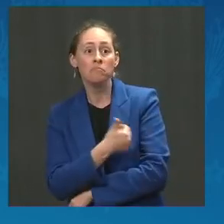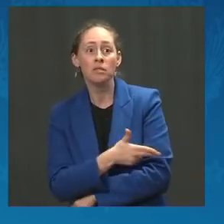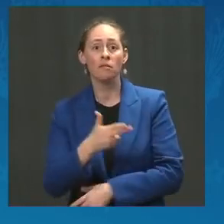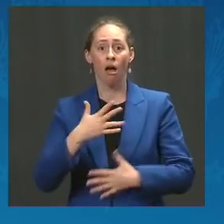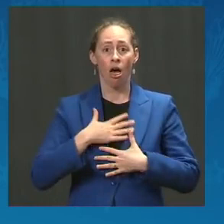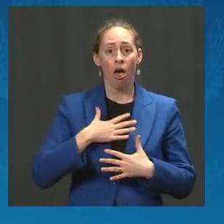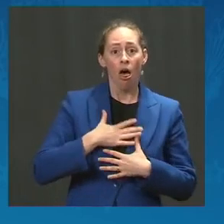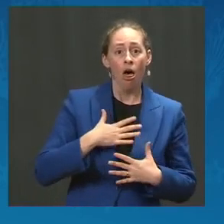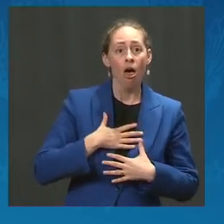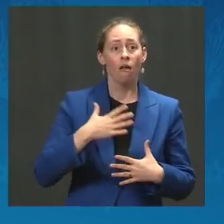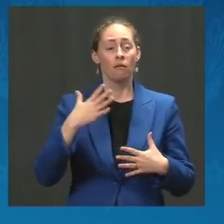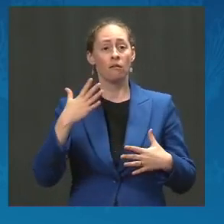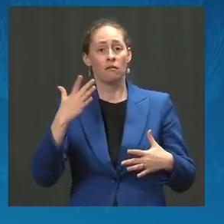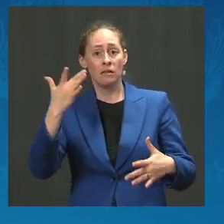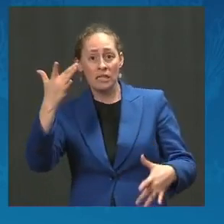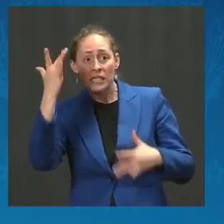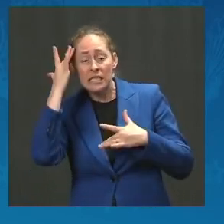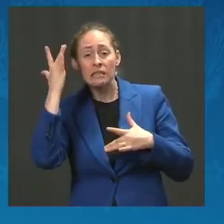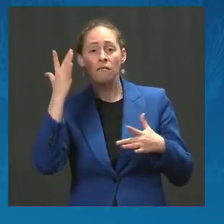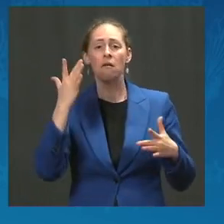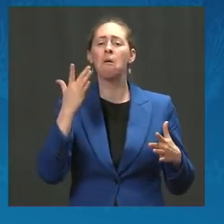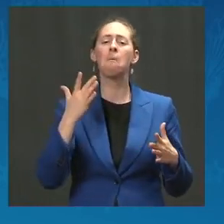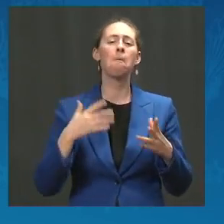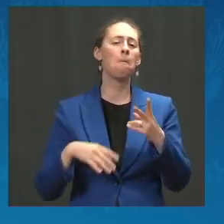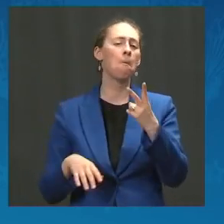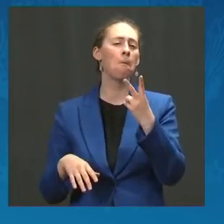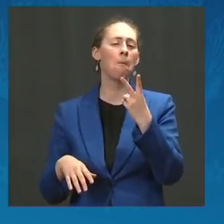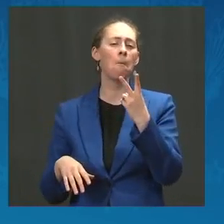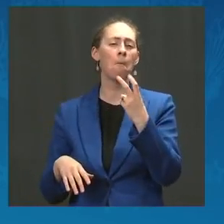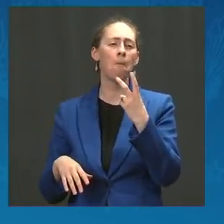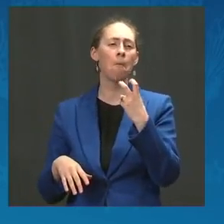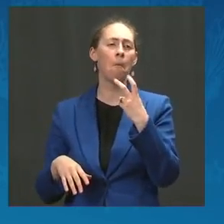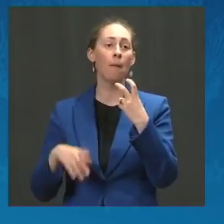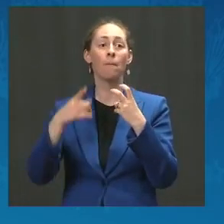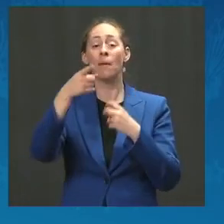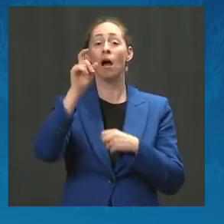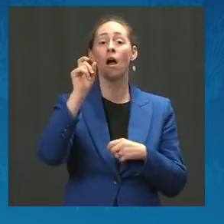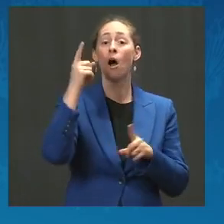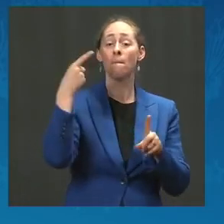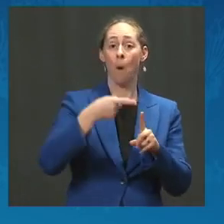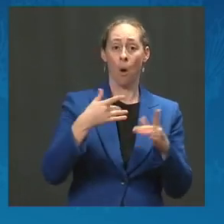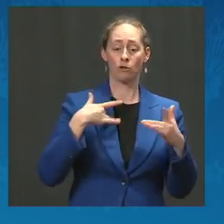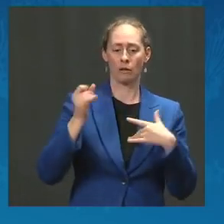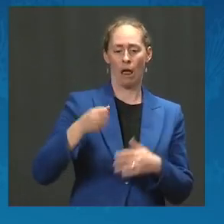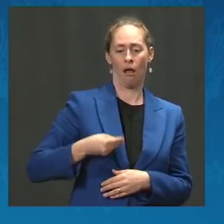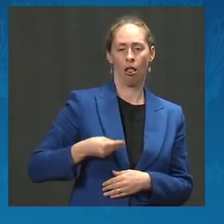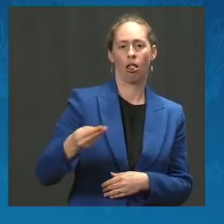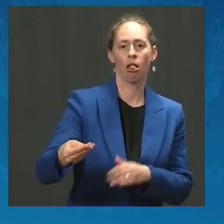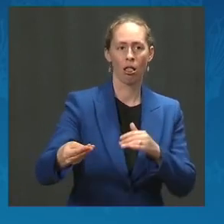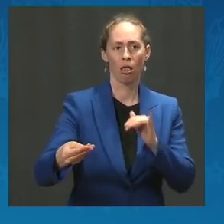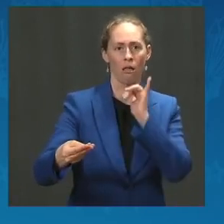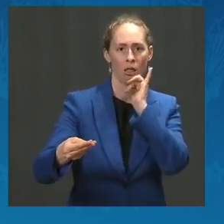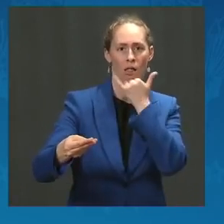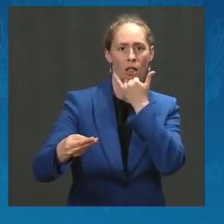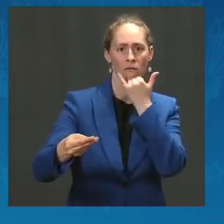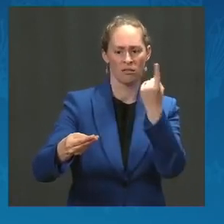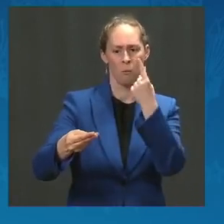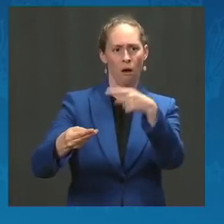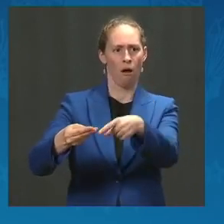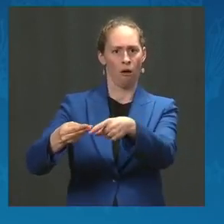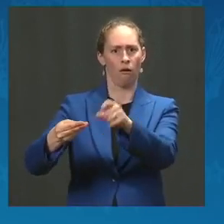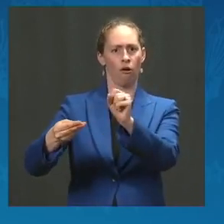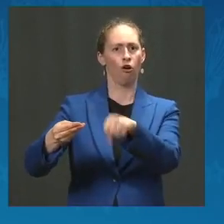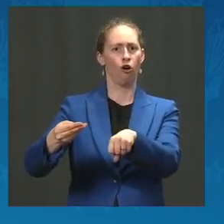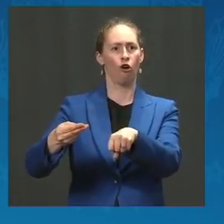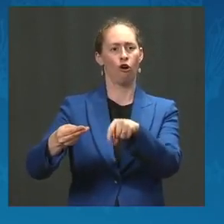sick, but you could be in a position to possibly spread it to someone who wasn't if you have it in you. Yes. Thank you so